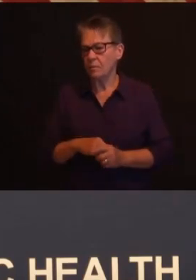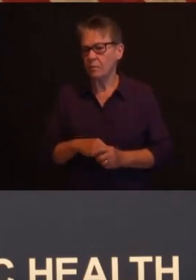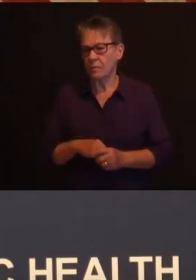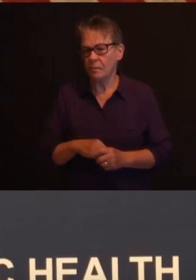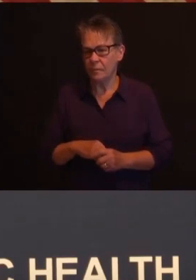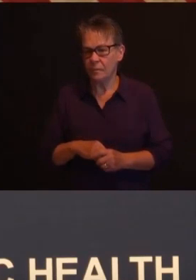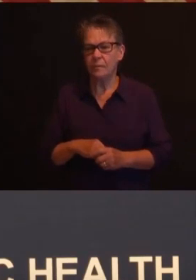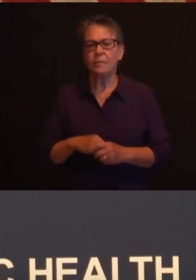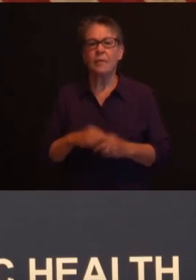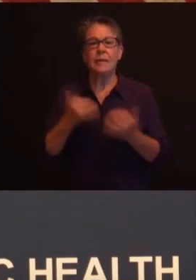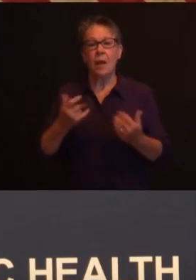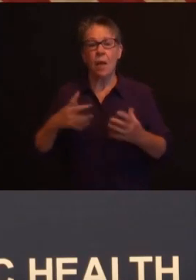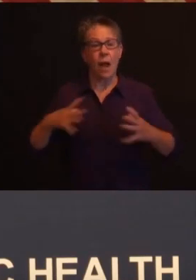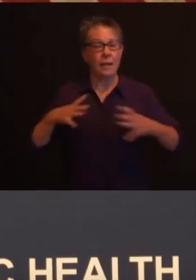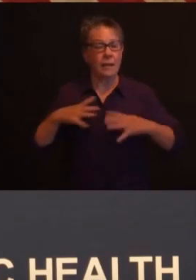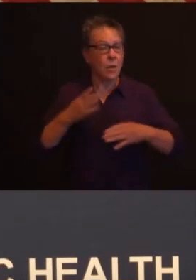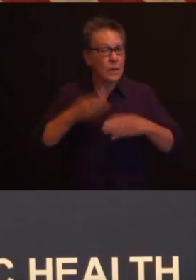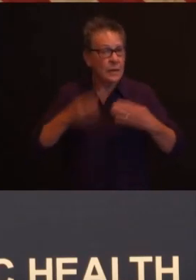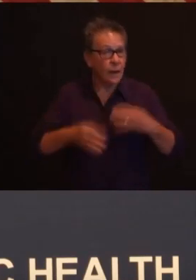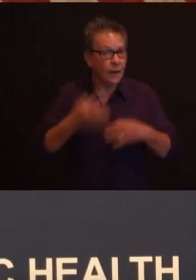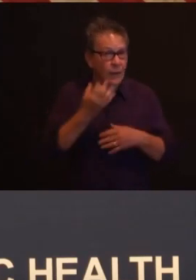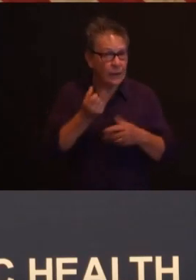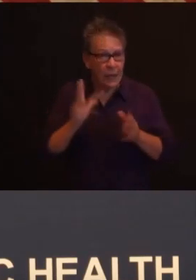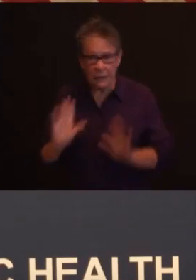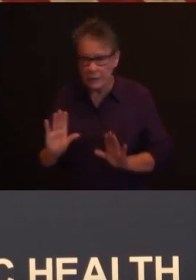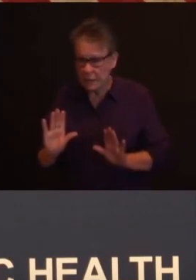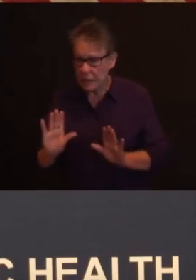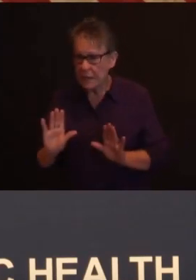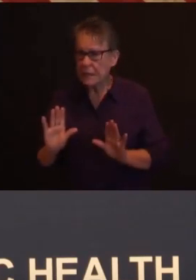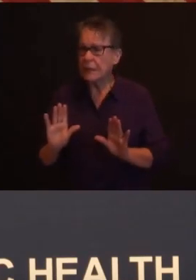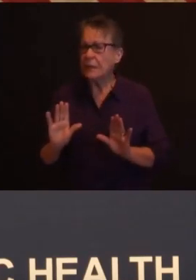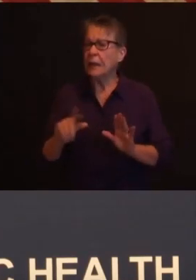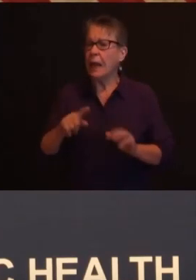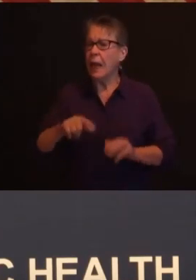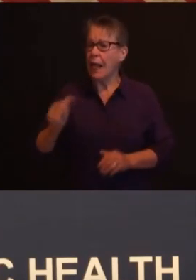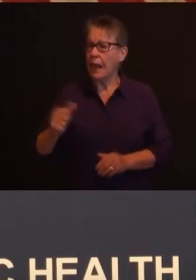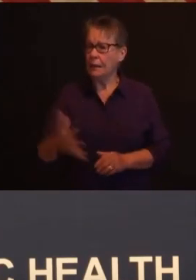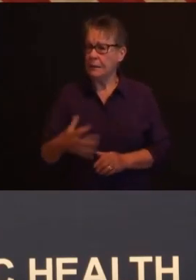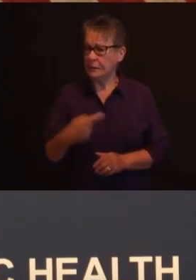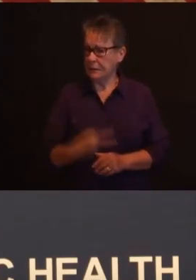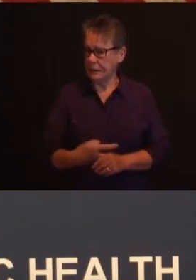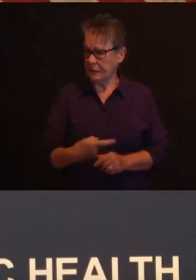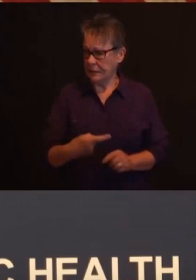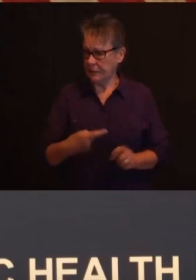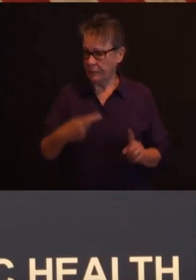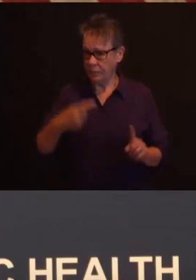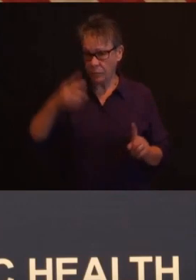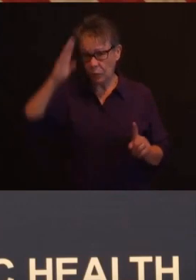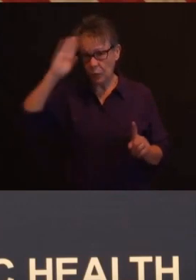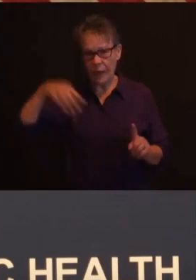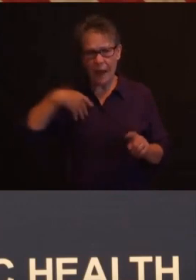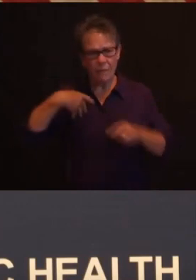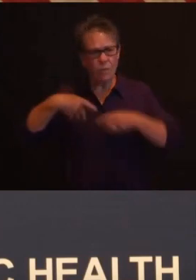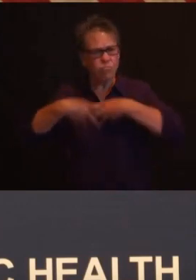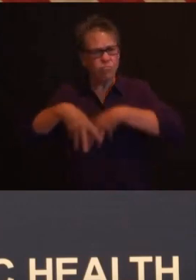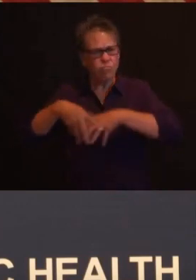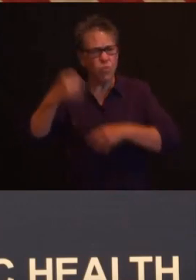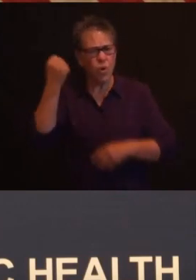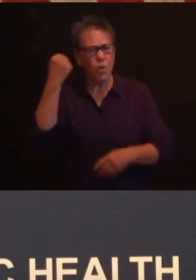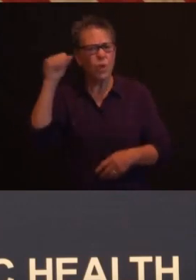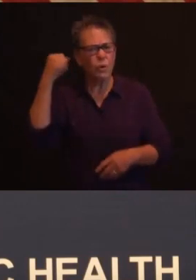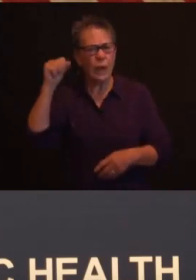public safety in Atlantic City. Most of you know there was a protest in an attempt to shut down the AC Expressway, but that was